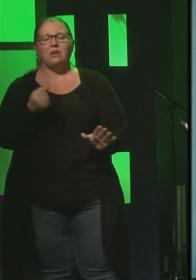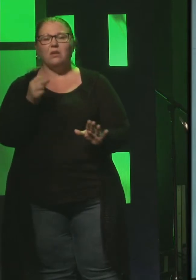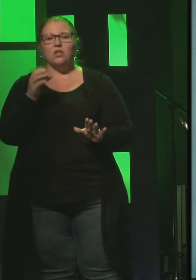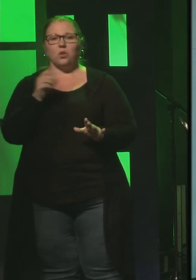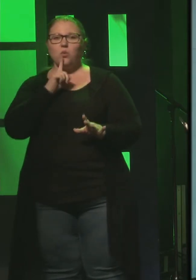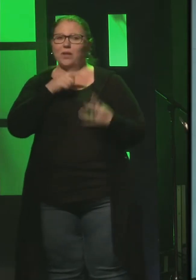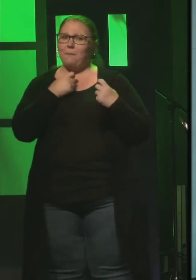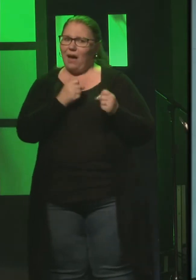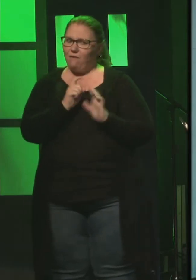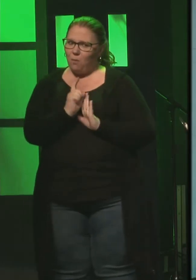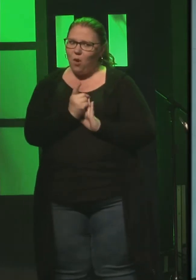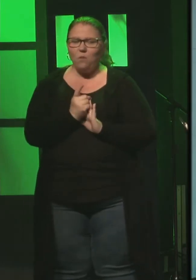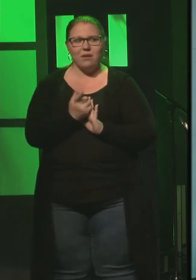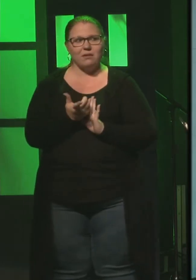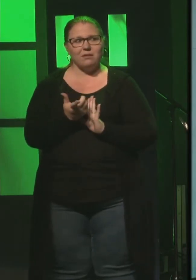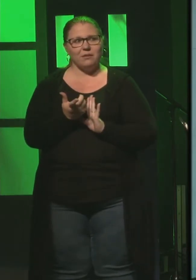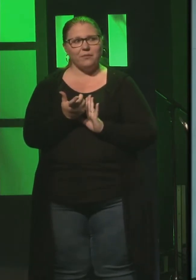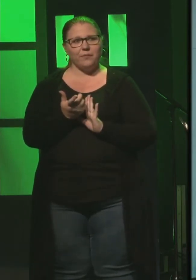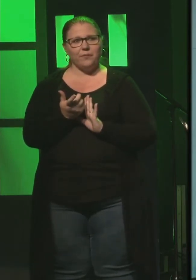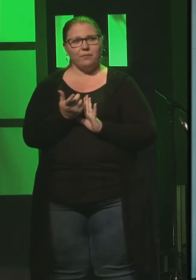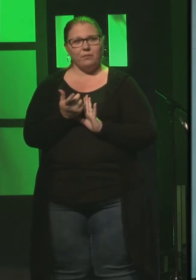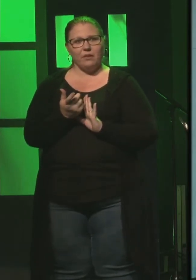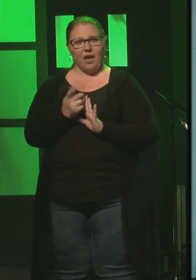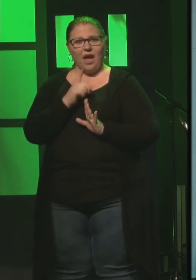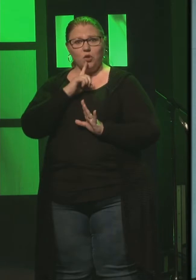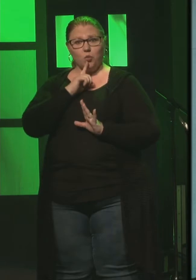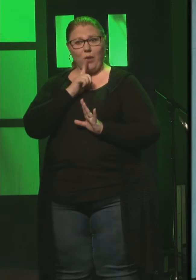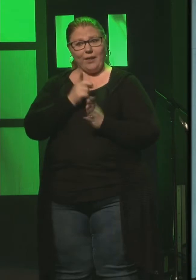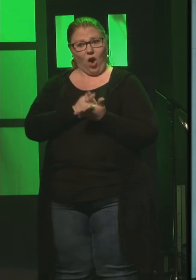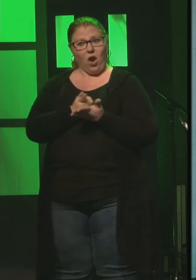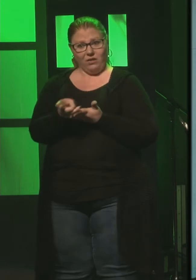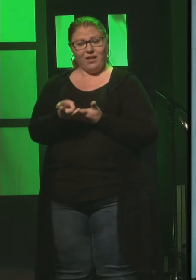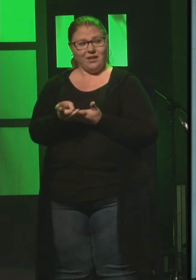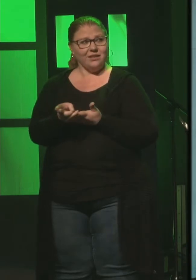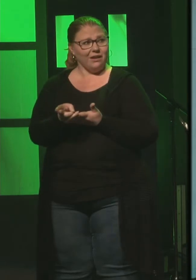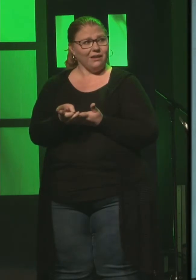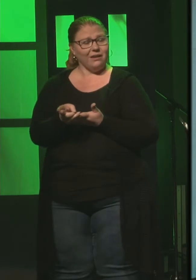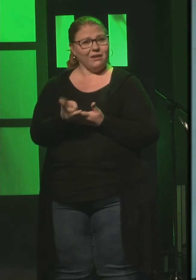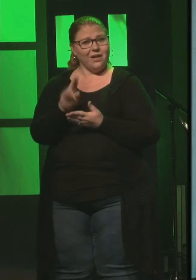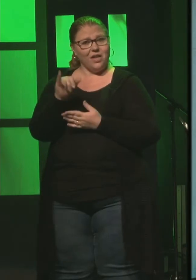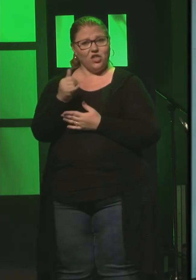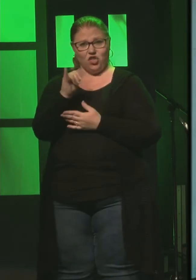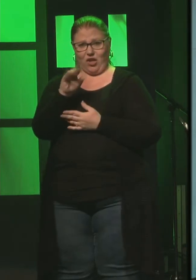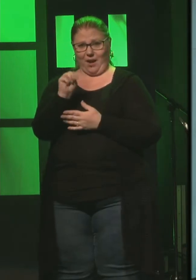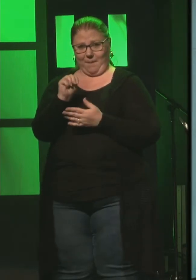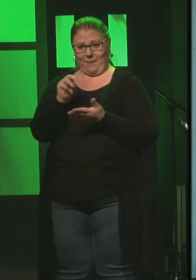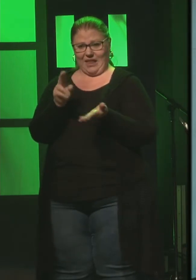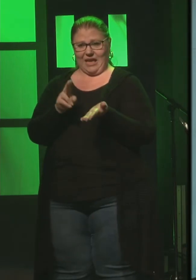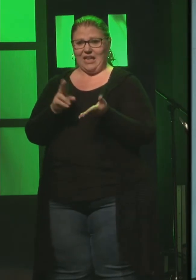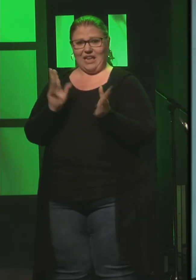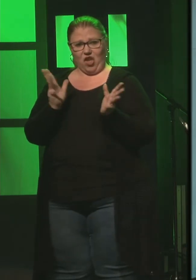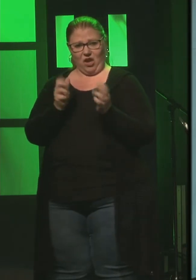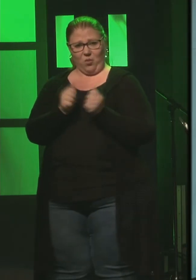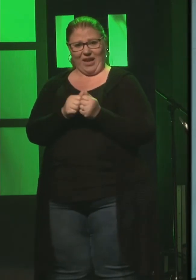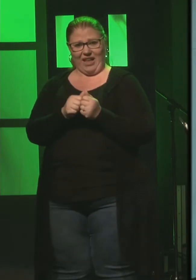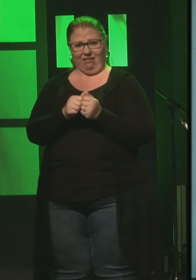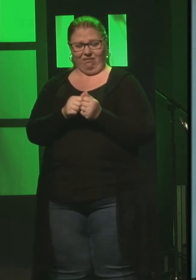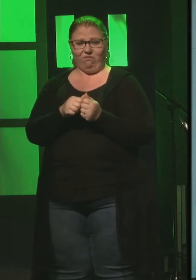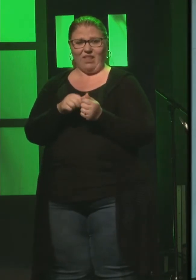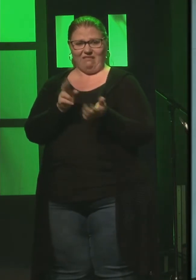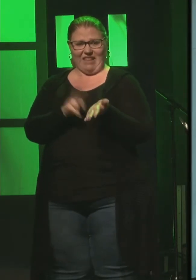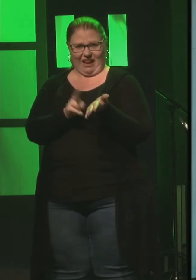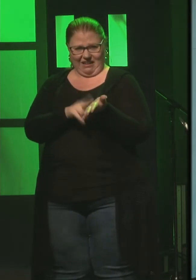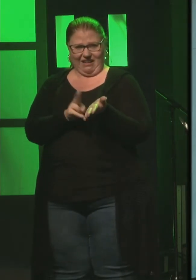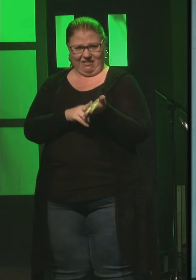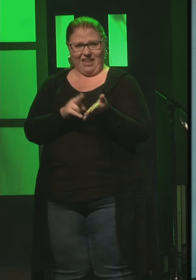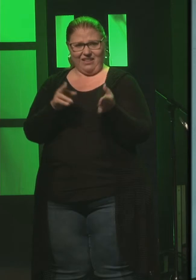really powerful moment where, and it's very, very authentic, like Jim Bakker is sitting there in prison, he's signing, he's talking to her, and he starts to